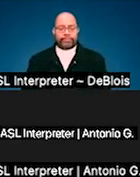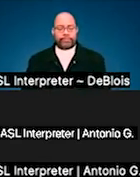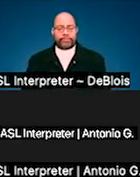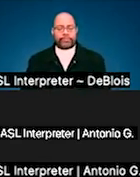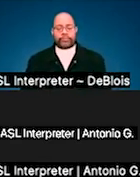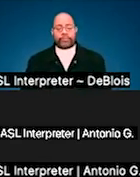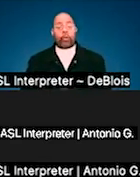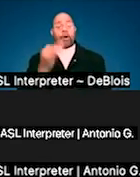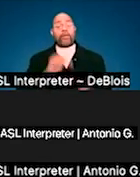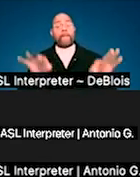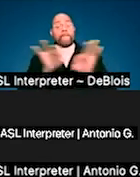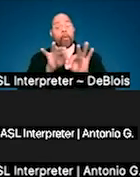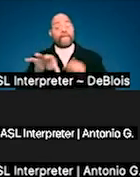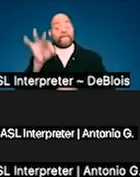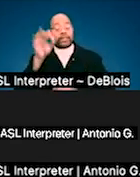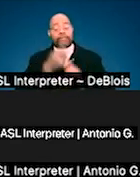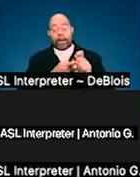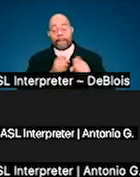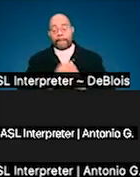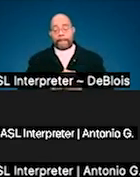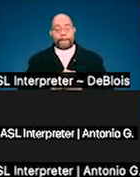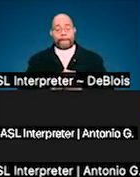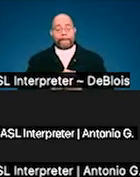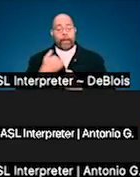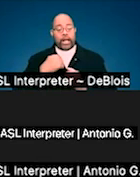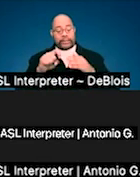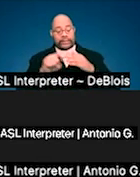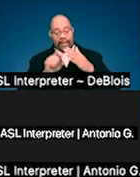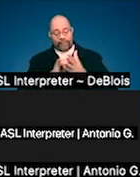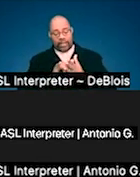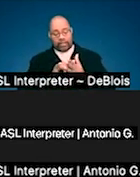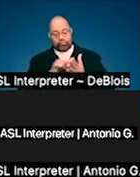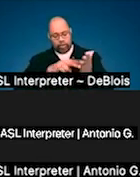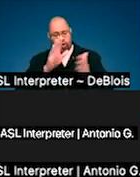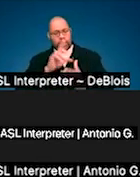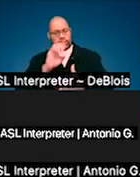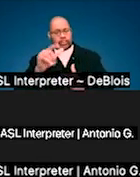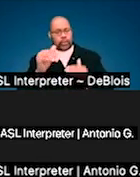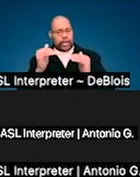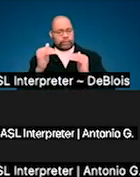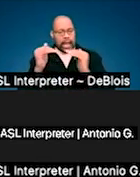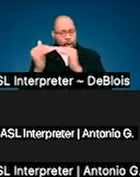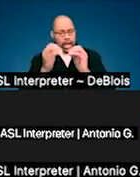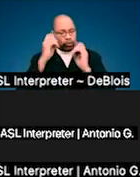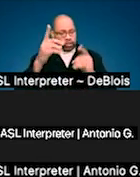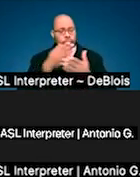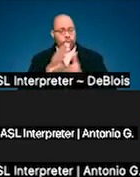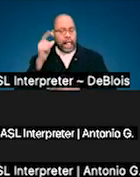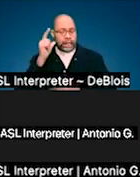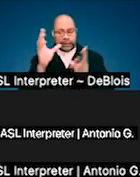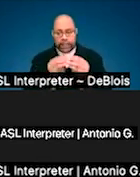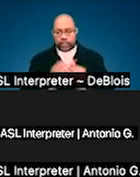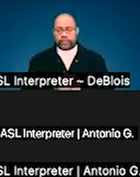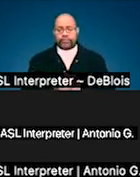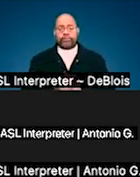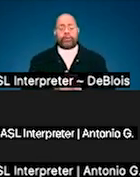So one of the important findings from our scan of the literature on digital equity in education and through our listening sessions